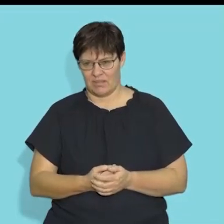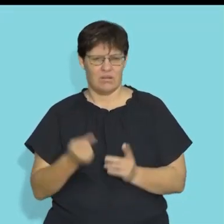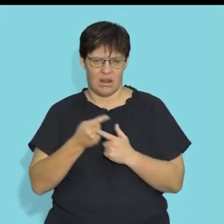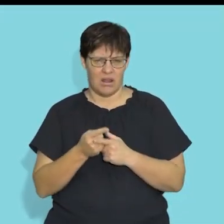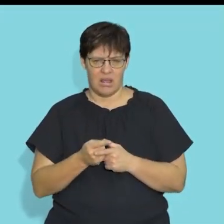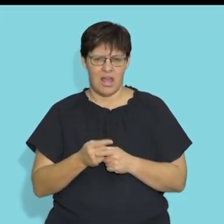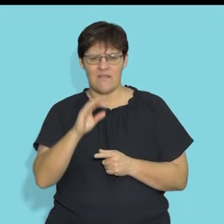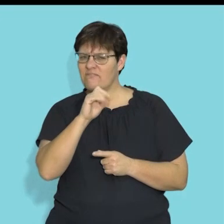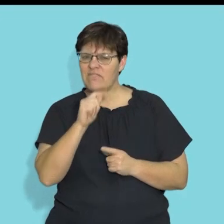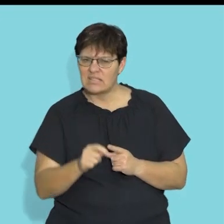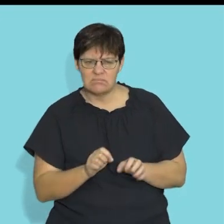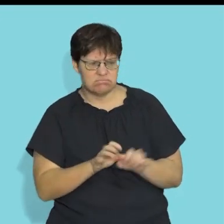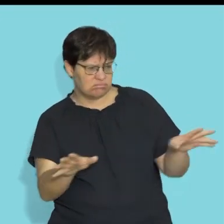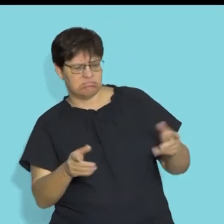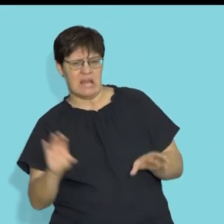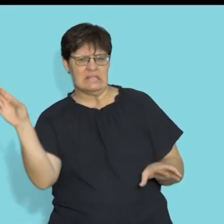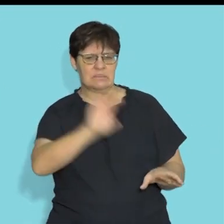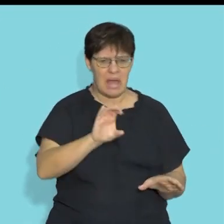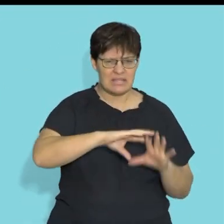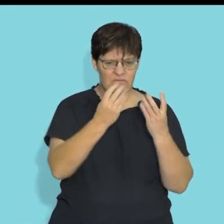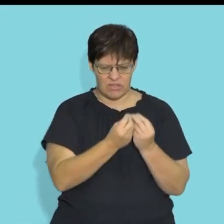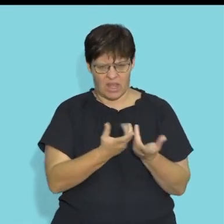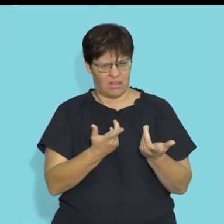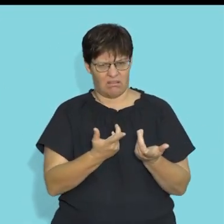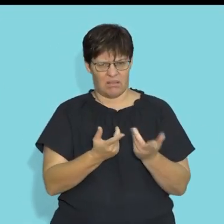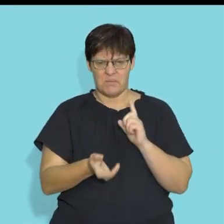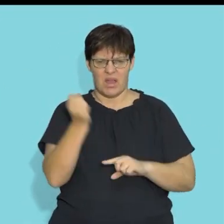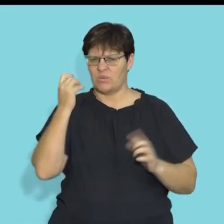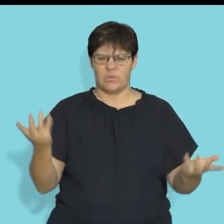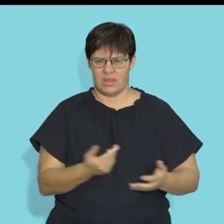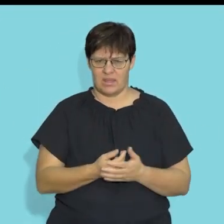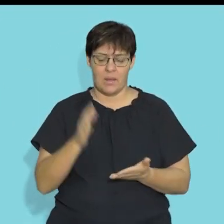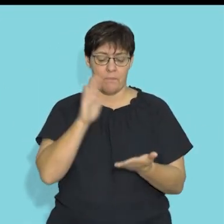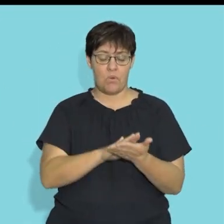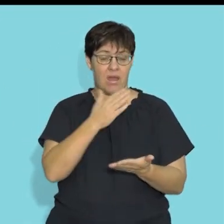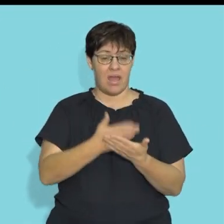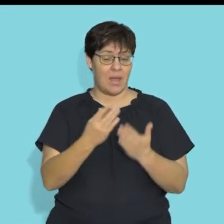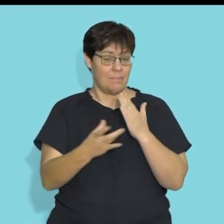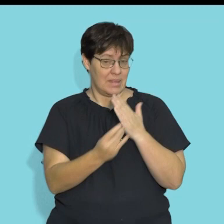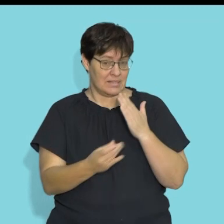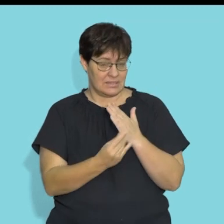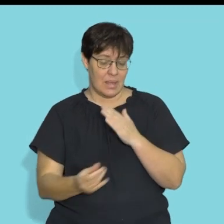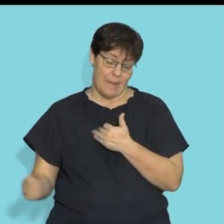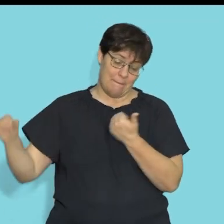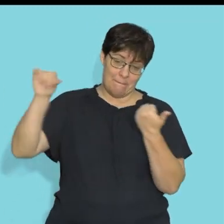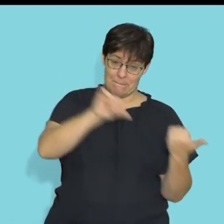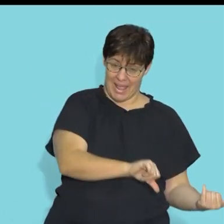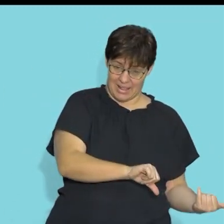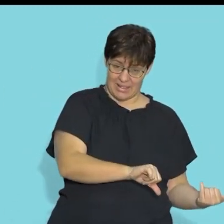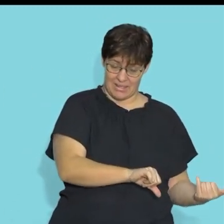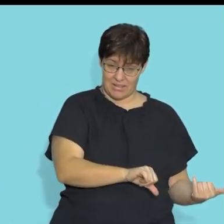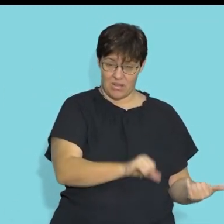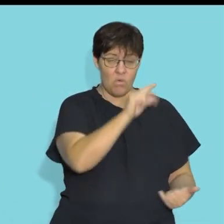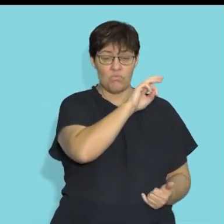all the splashed fat and the spices and everything? So when you brine meat, the meat will never return